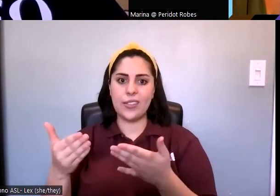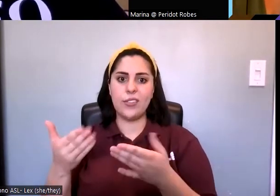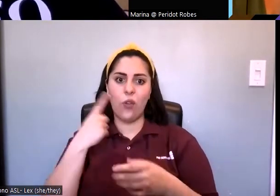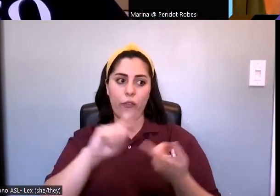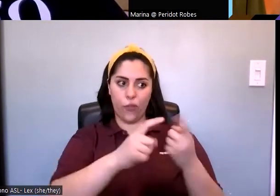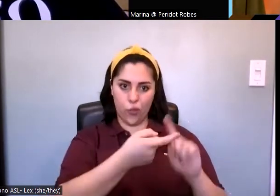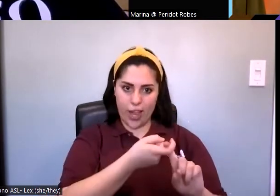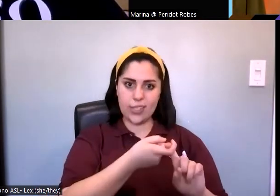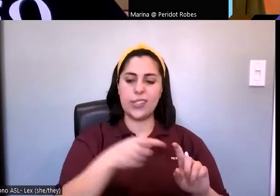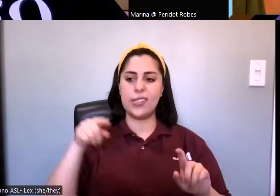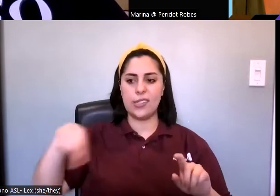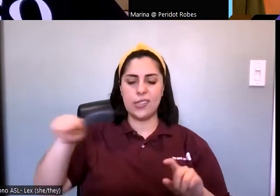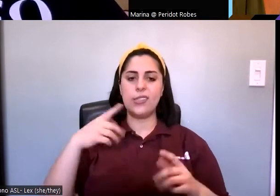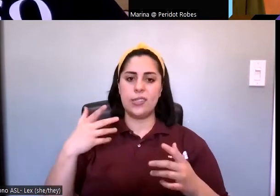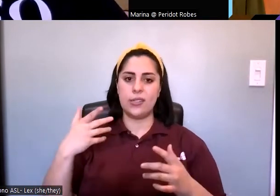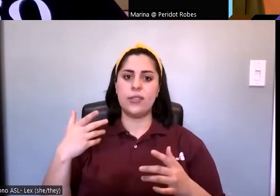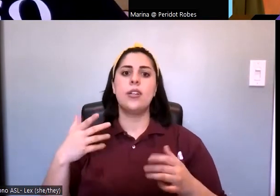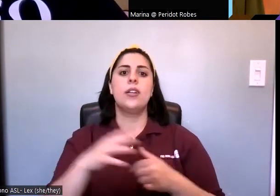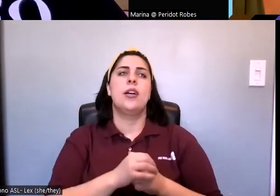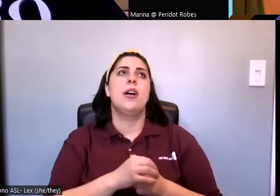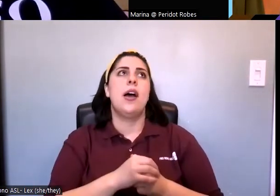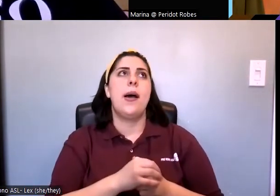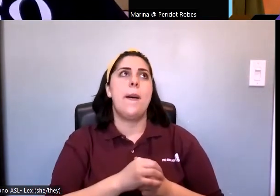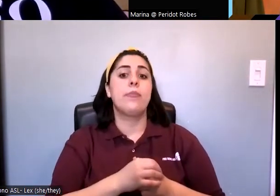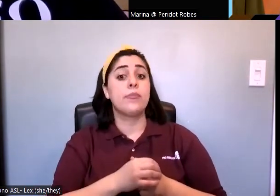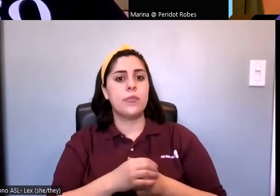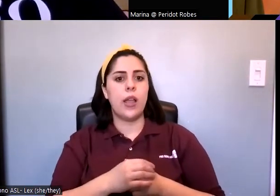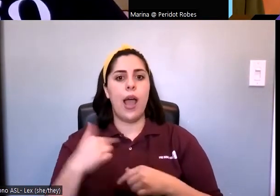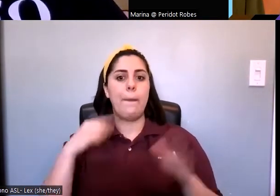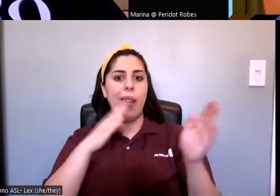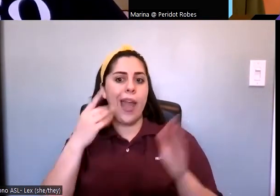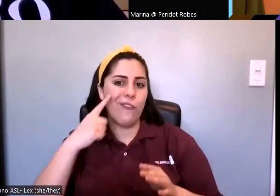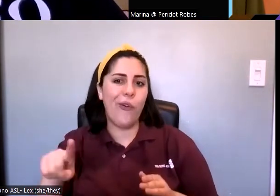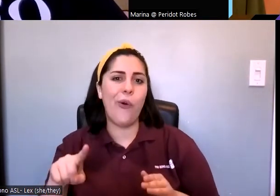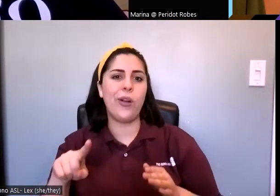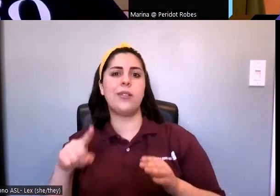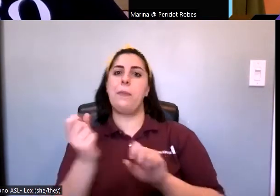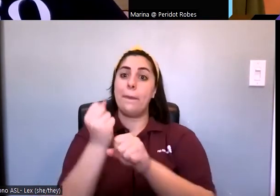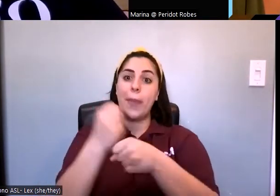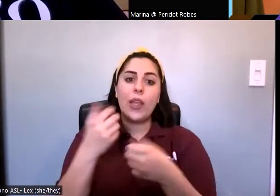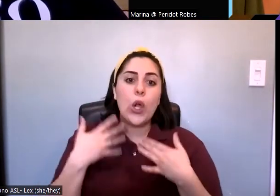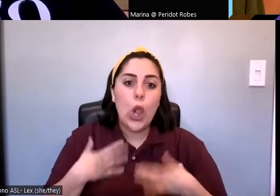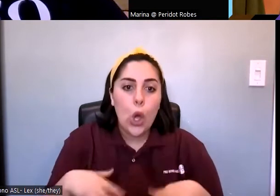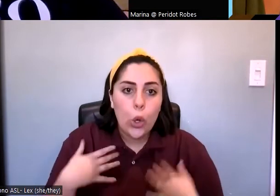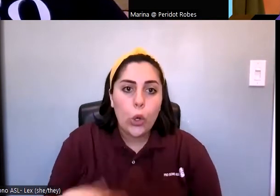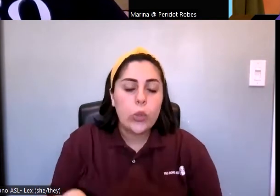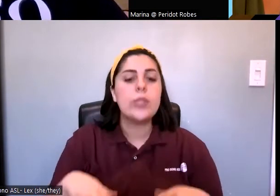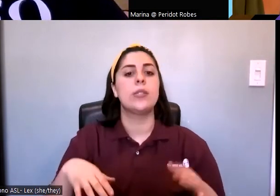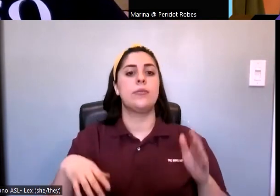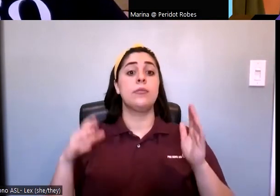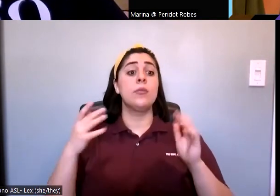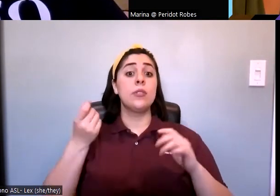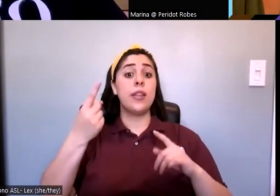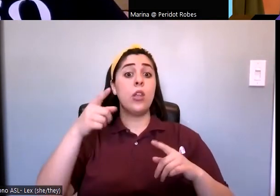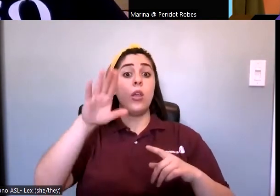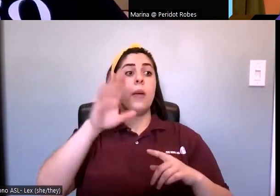most of your sales are going to be size 1s and 2s, maybe a couple 3s, but the 4, 5, 6s, and 7s, they're not there, and they're not